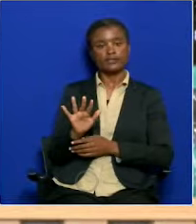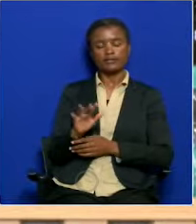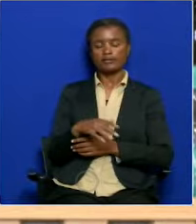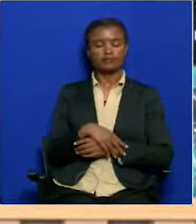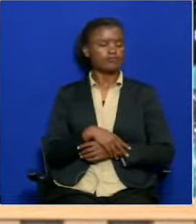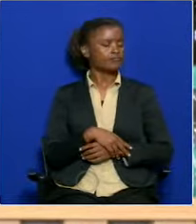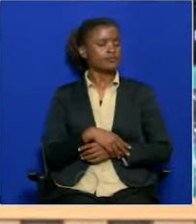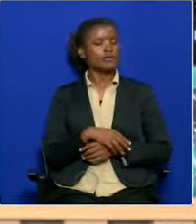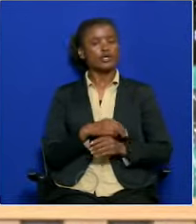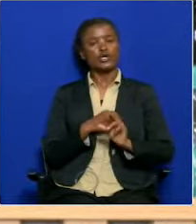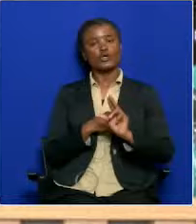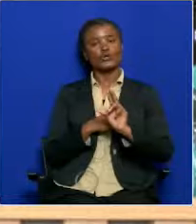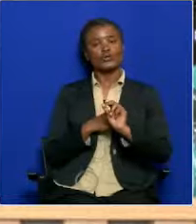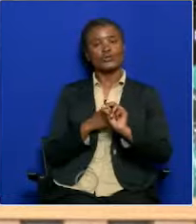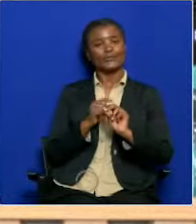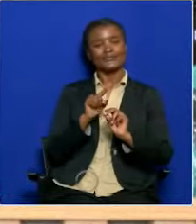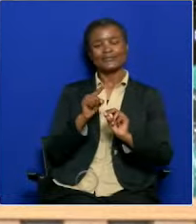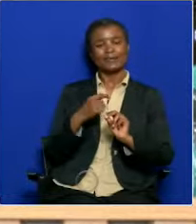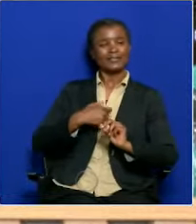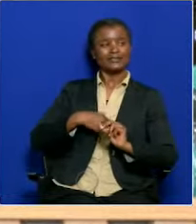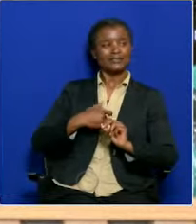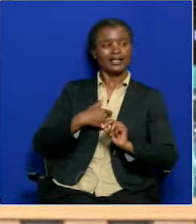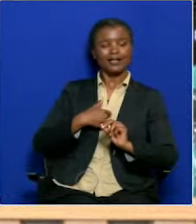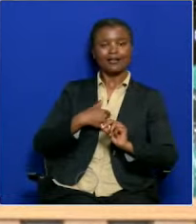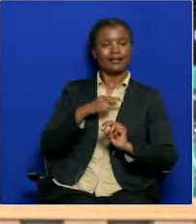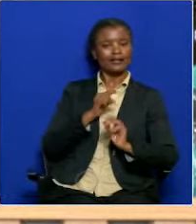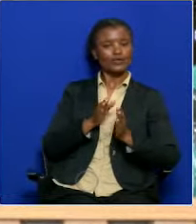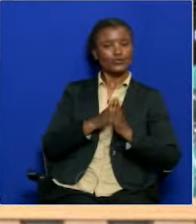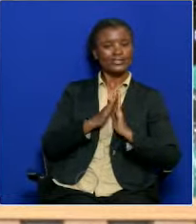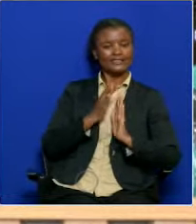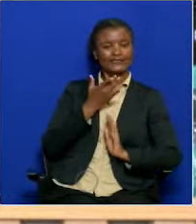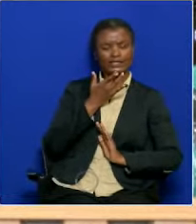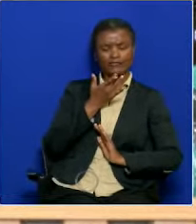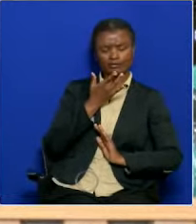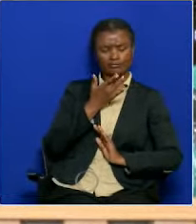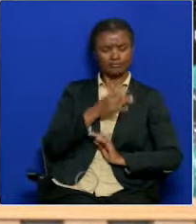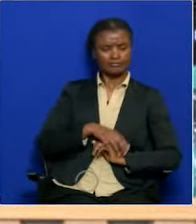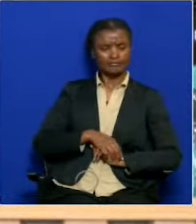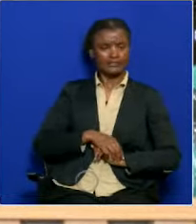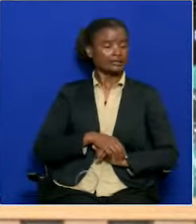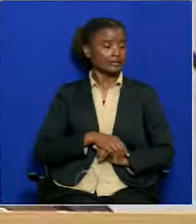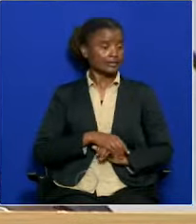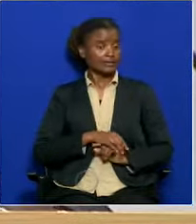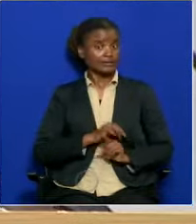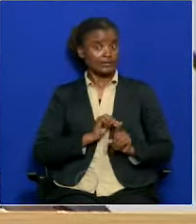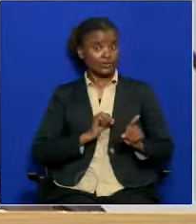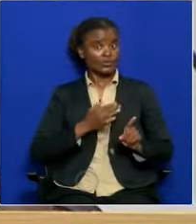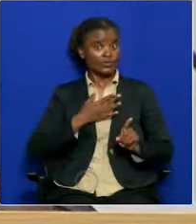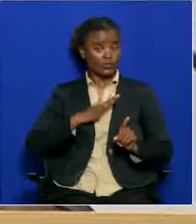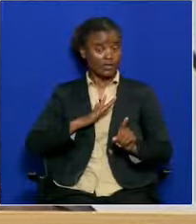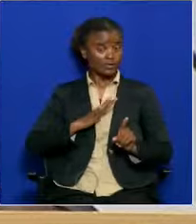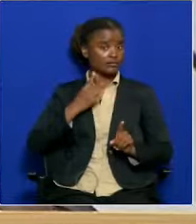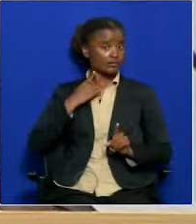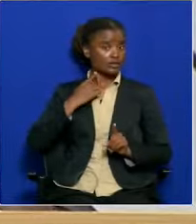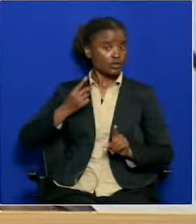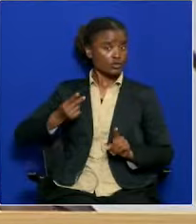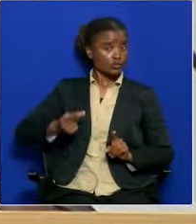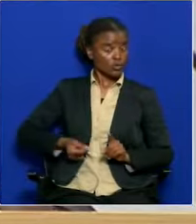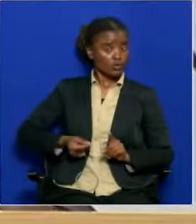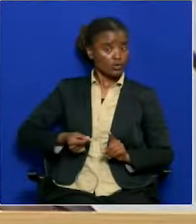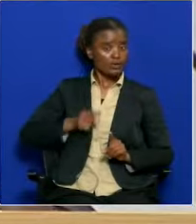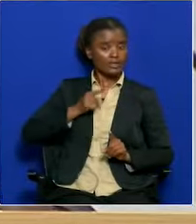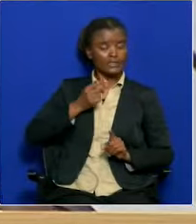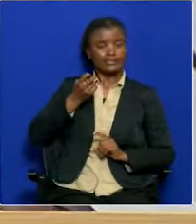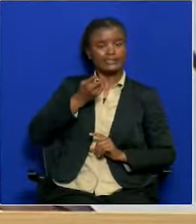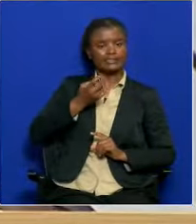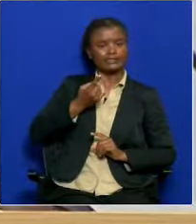so when you want a dog and he's looking for the dog for you, You don't classify that as a